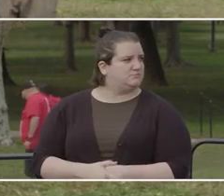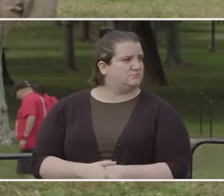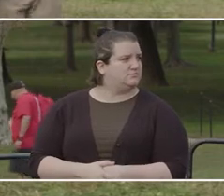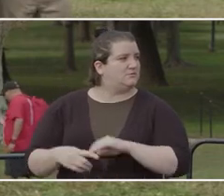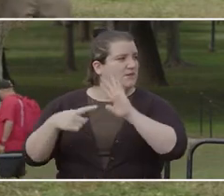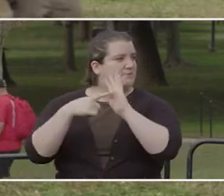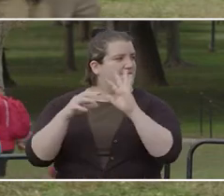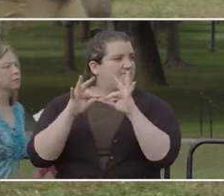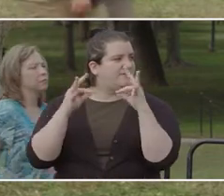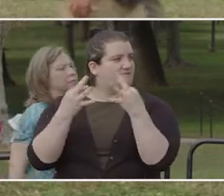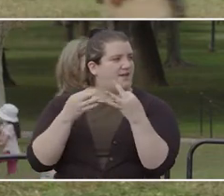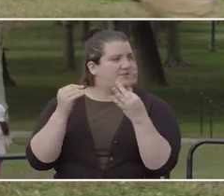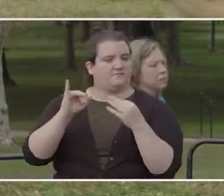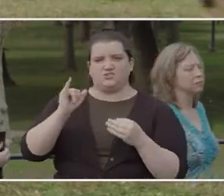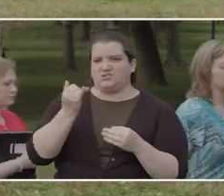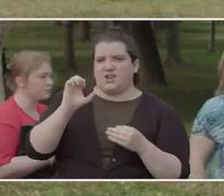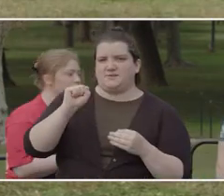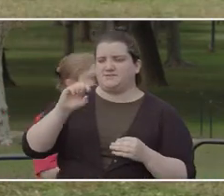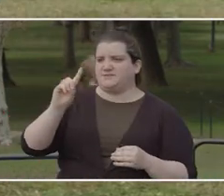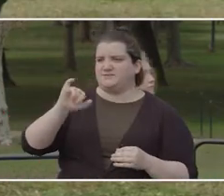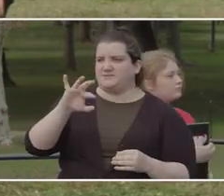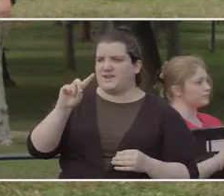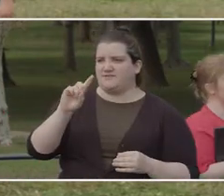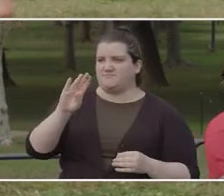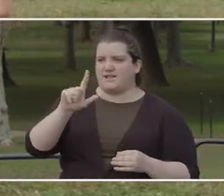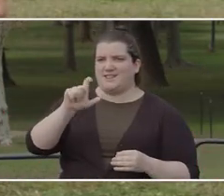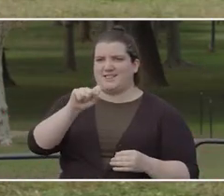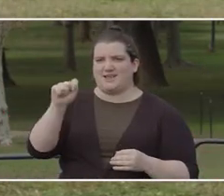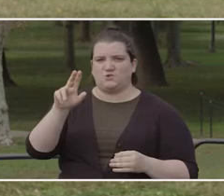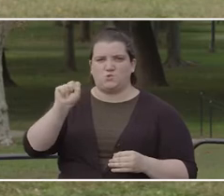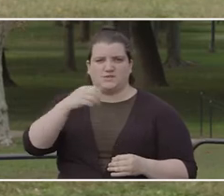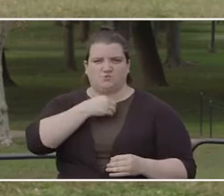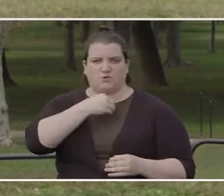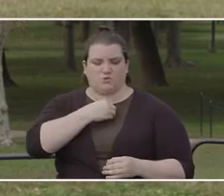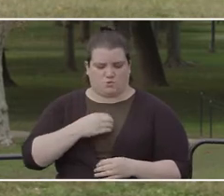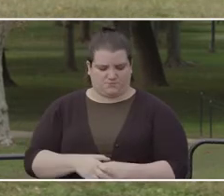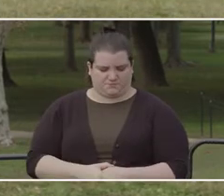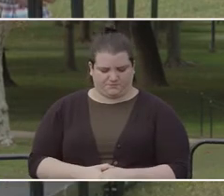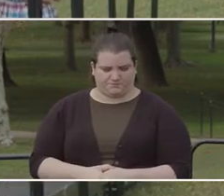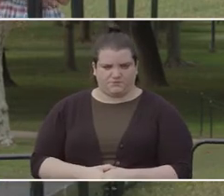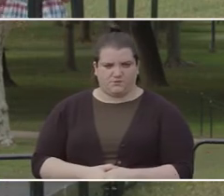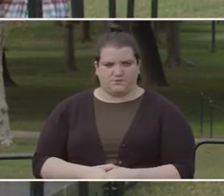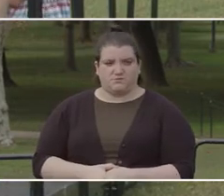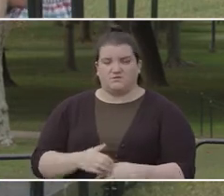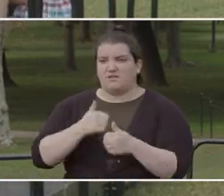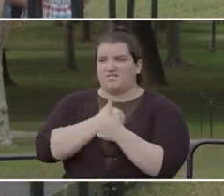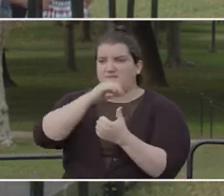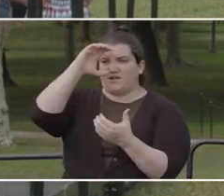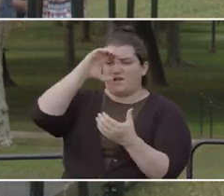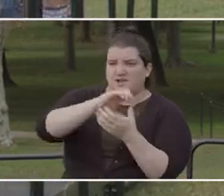On behalf of the family of James David Collette, U.S. Marine Corps. Loving